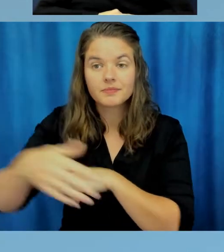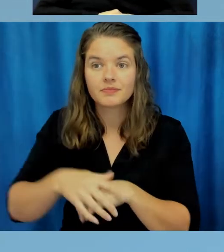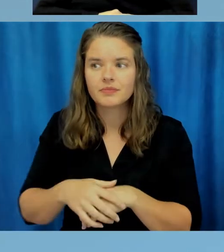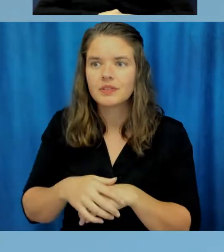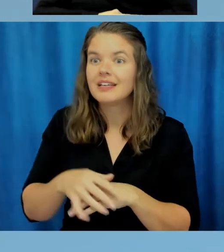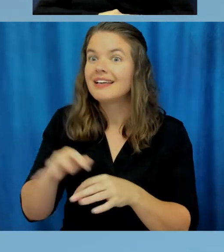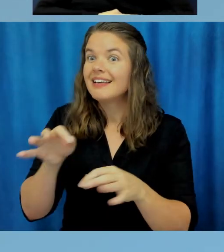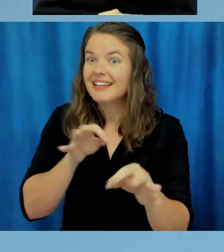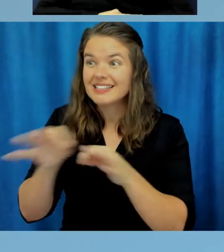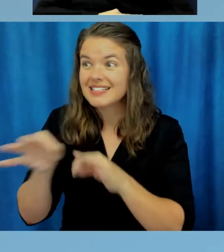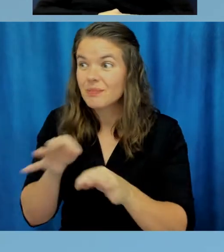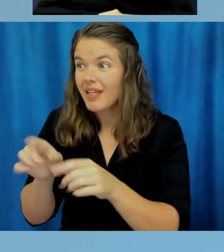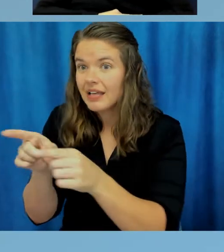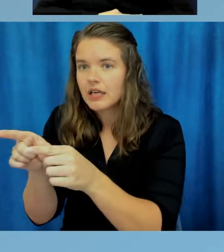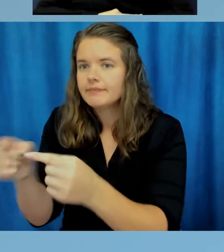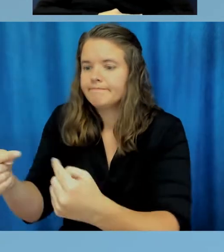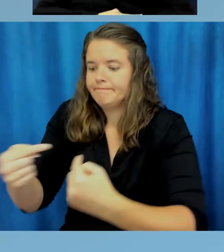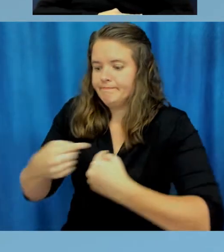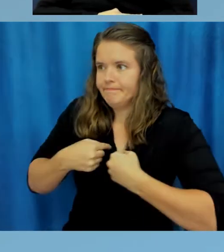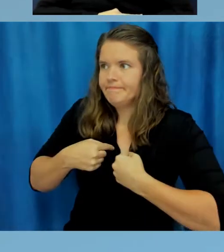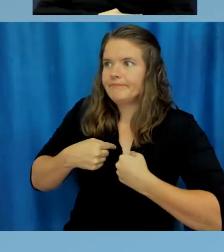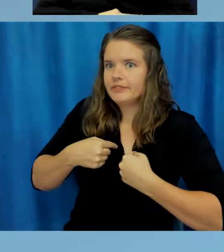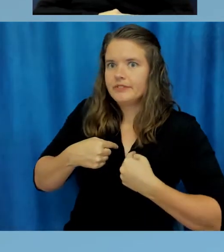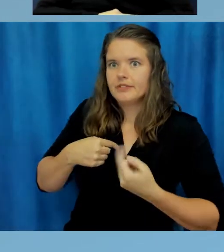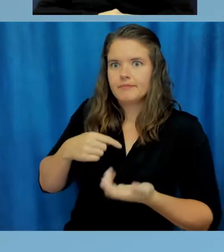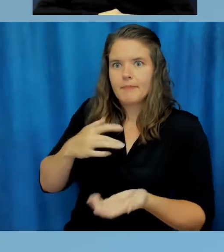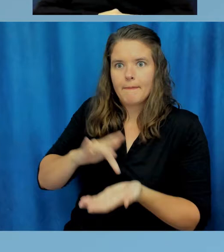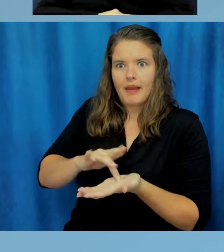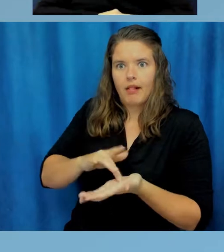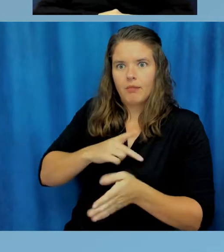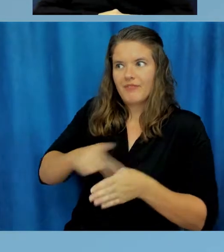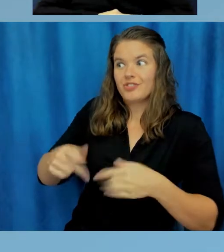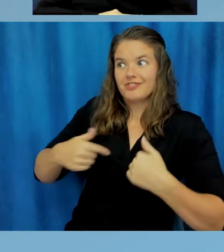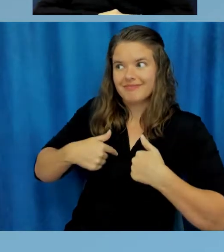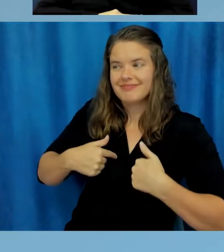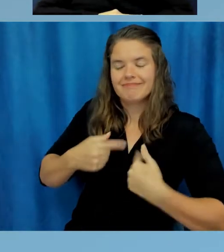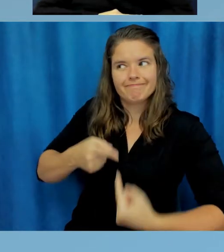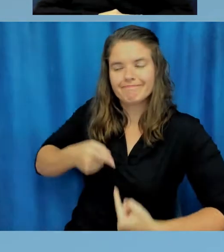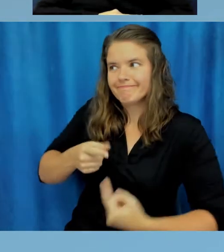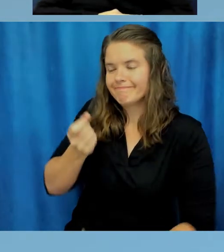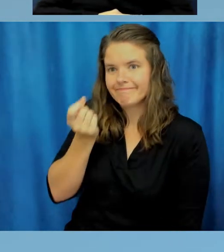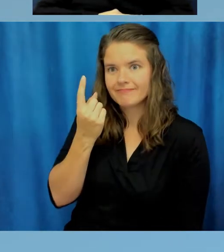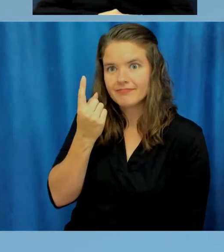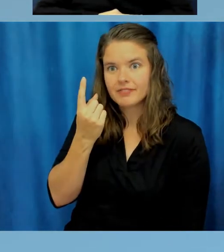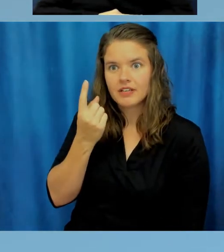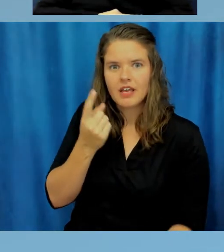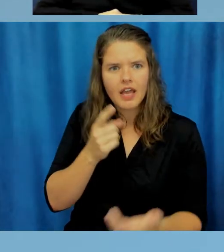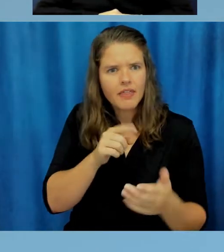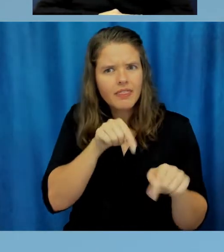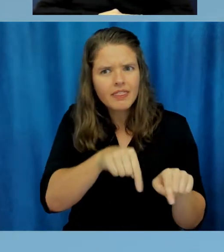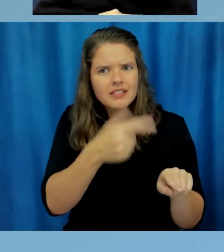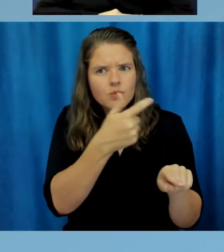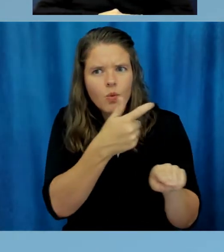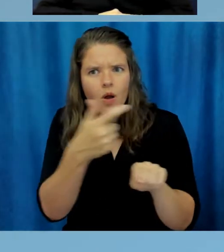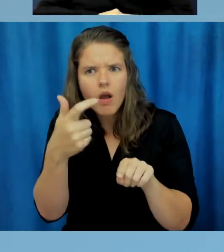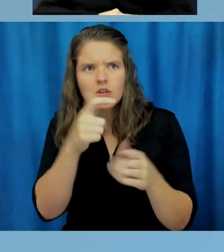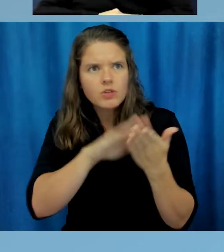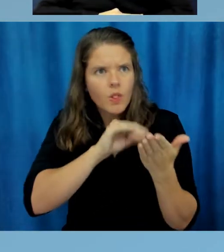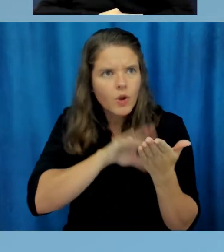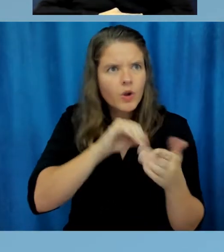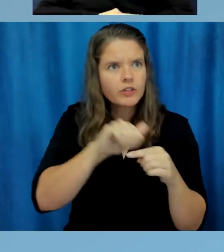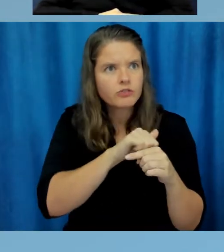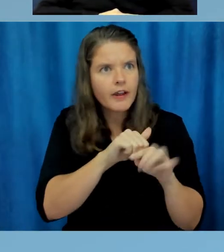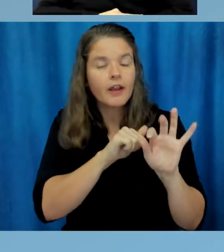Explain that you are the one struggling to understand and would like to try what you've learned here to work with